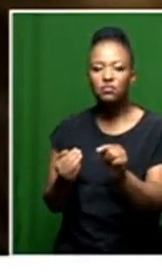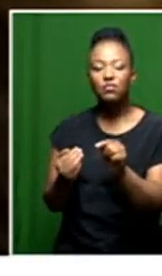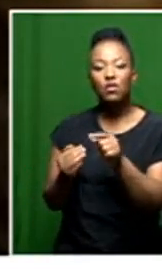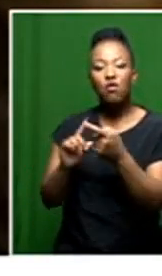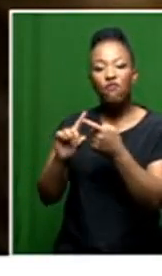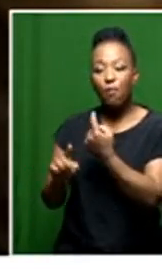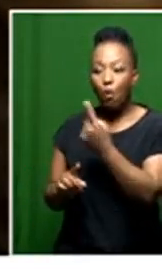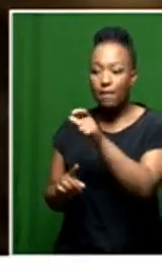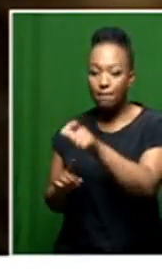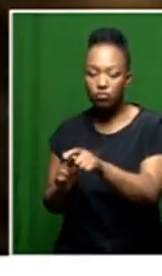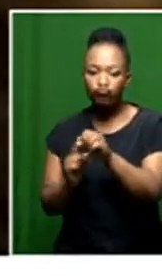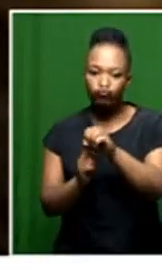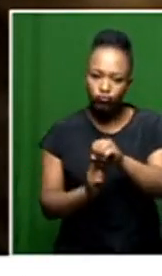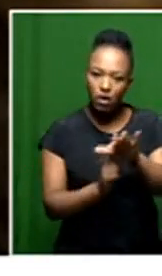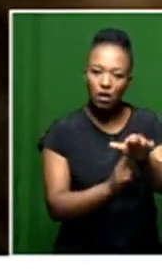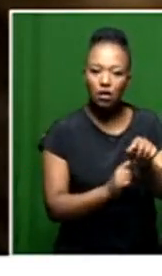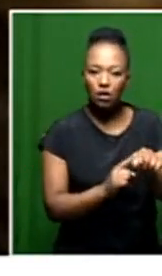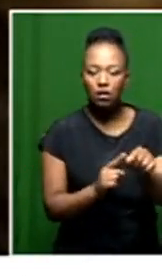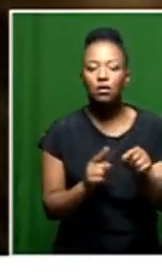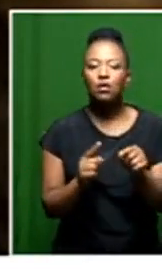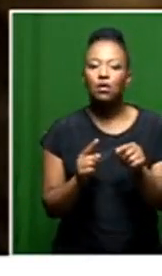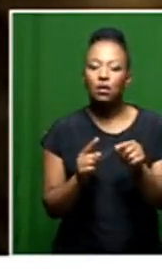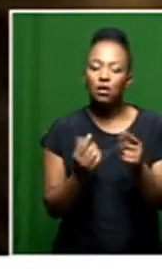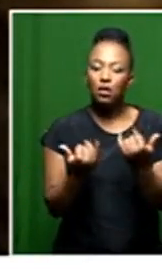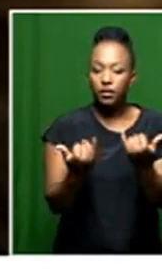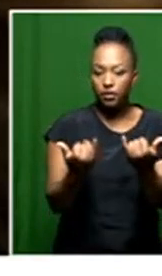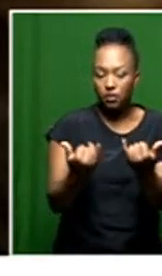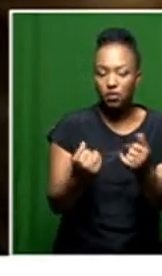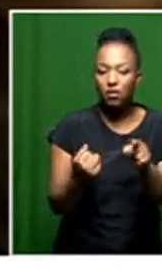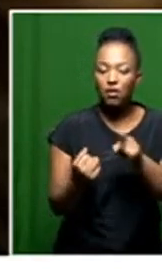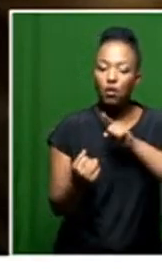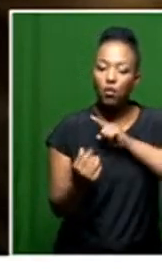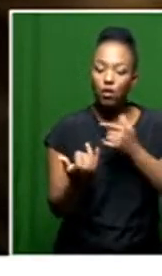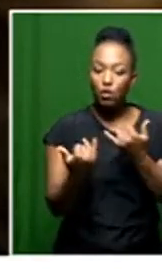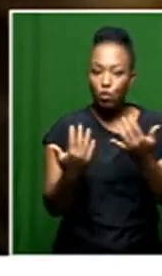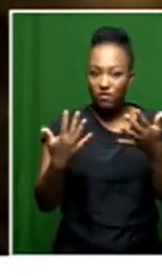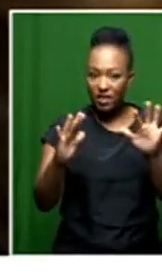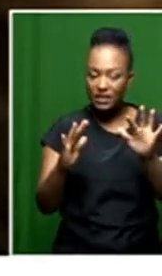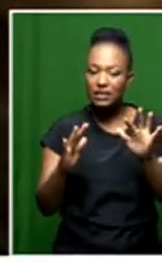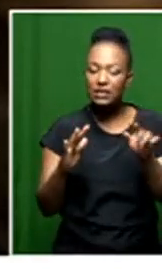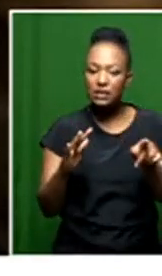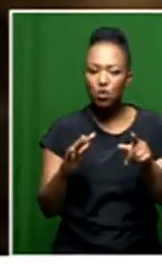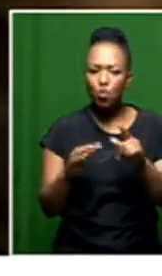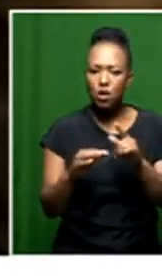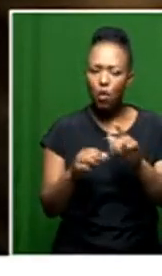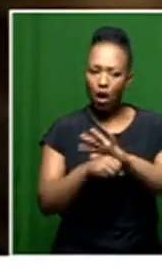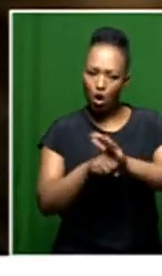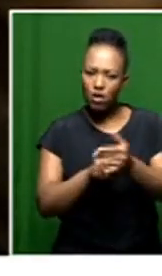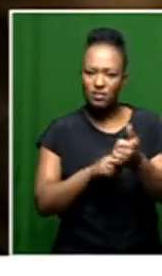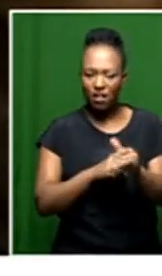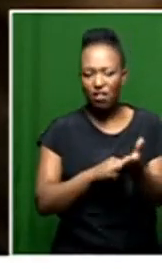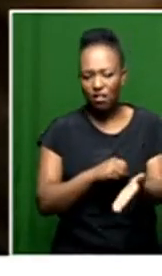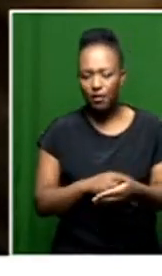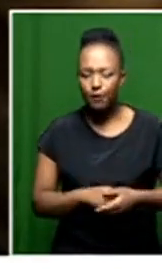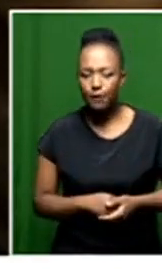one person to the other, still remains an essential factor in order once we still find ourselves in the COVID pandemic.